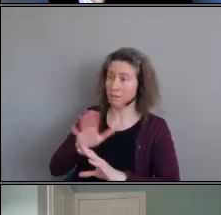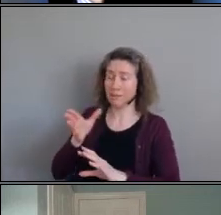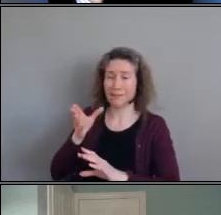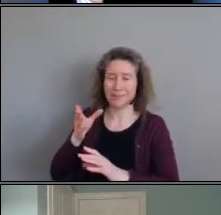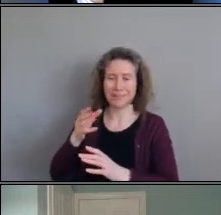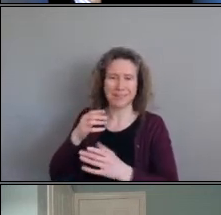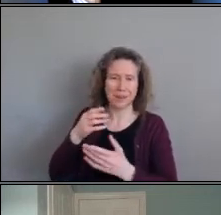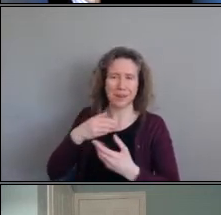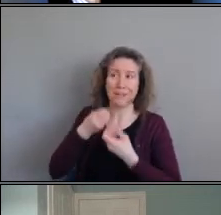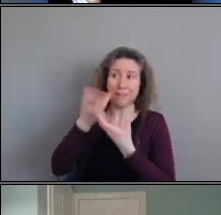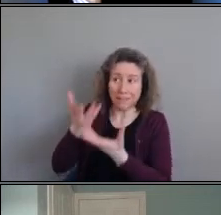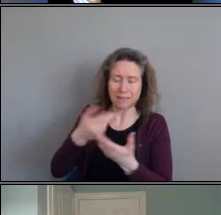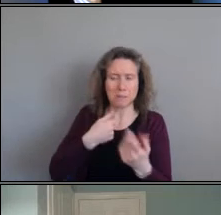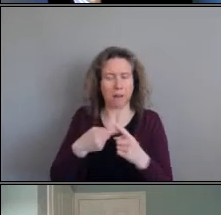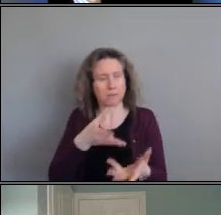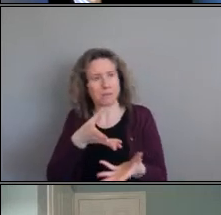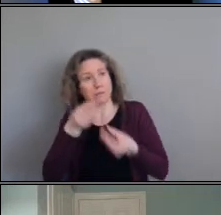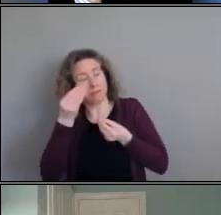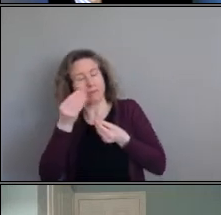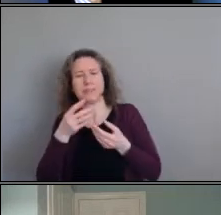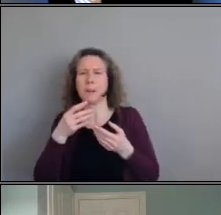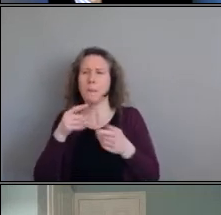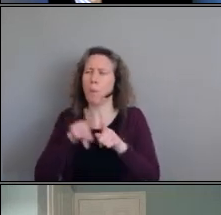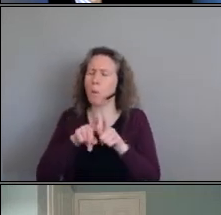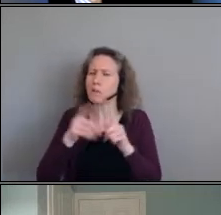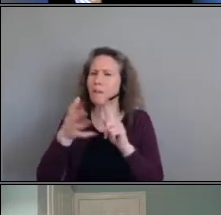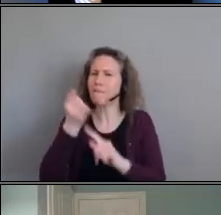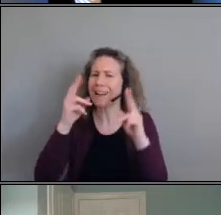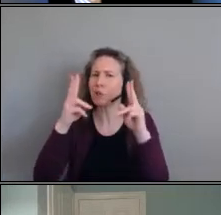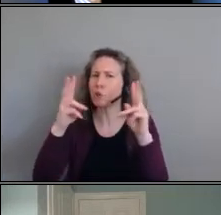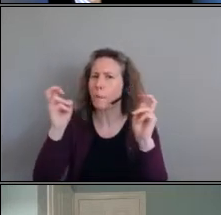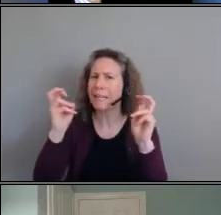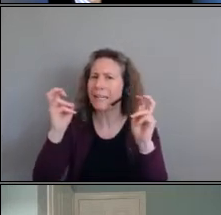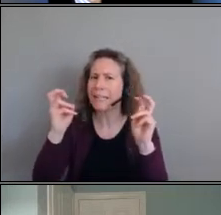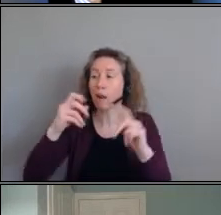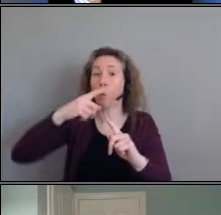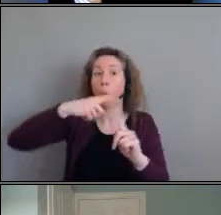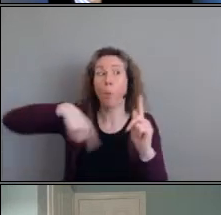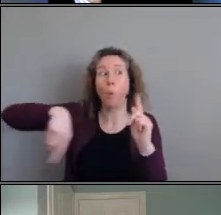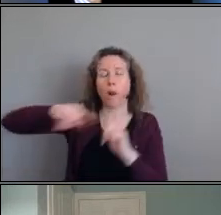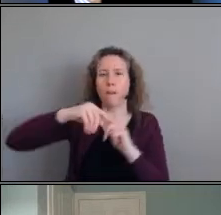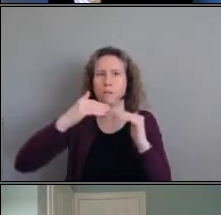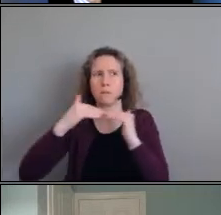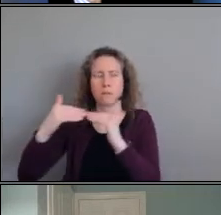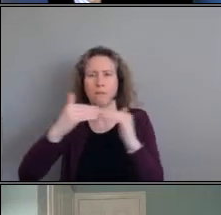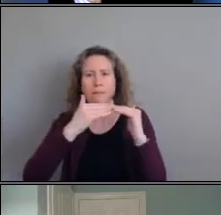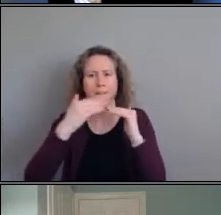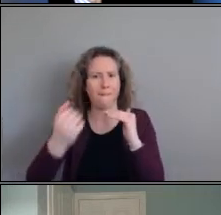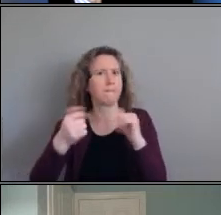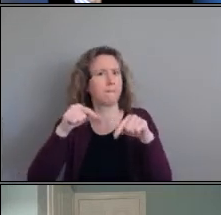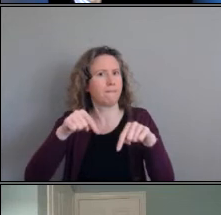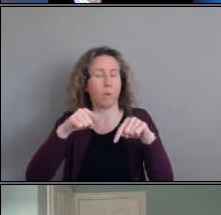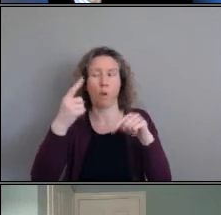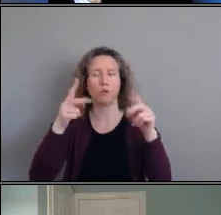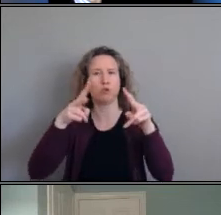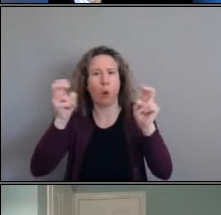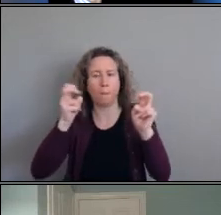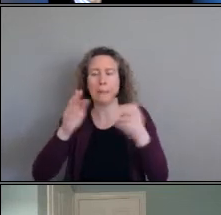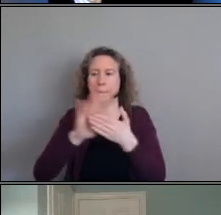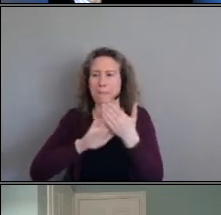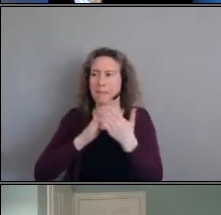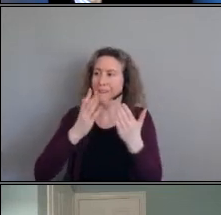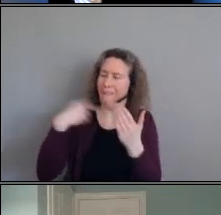say finding a topic that you can all have a common ground on so that you can actually be involved